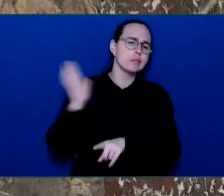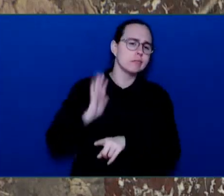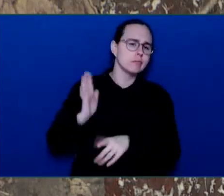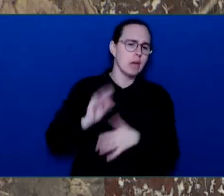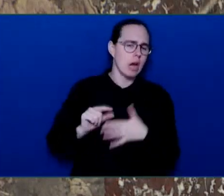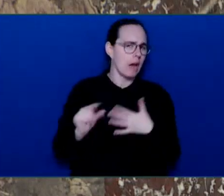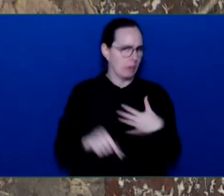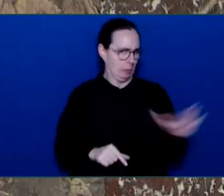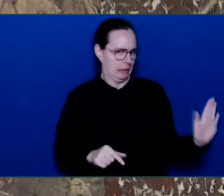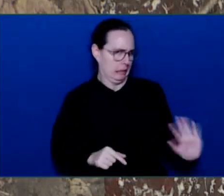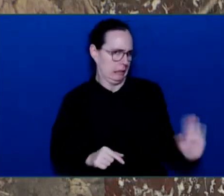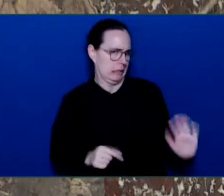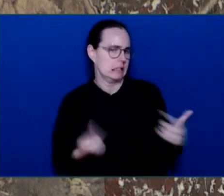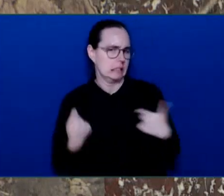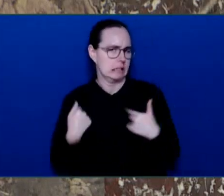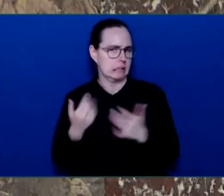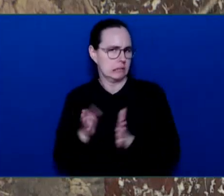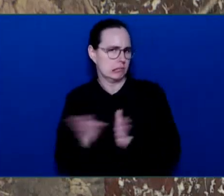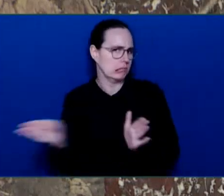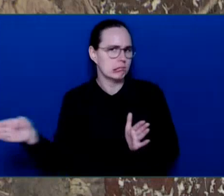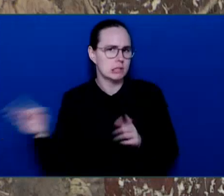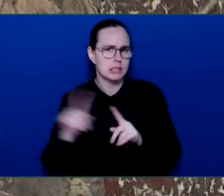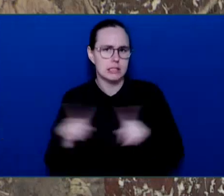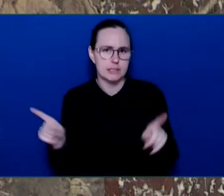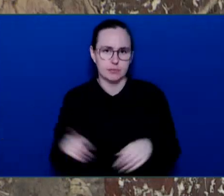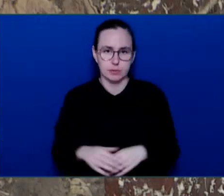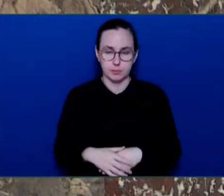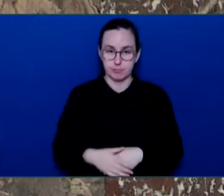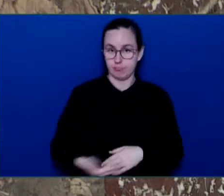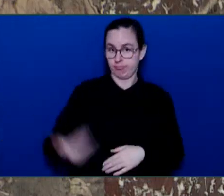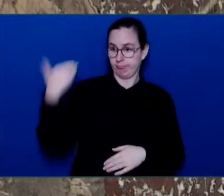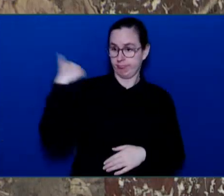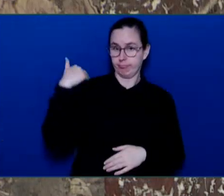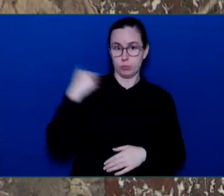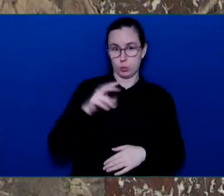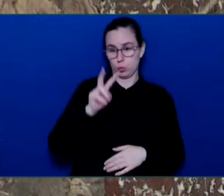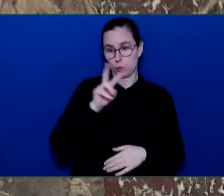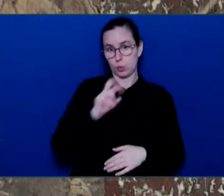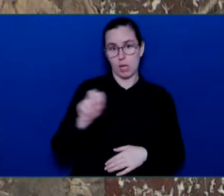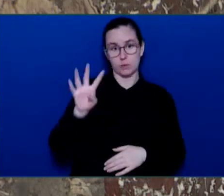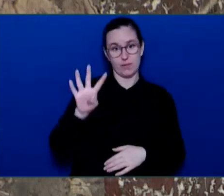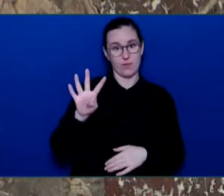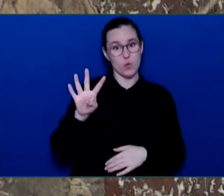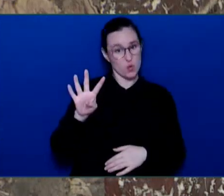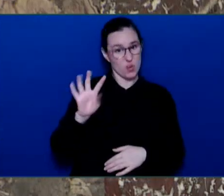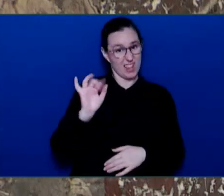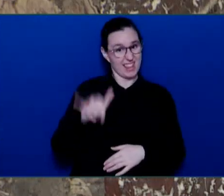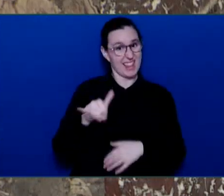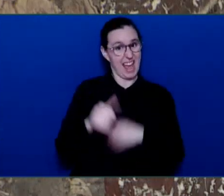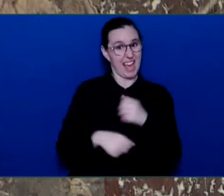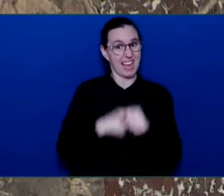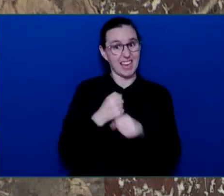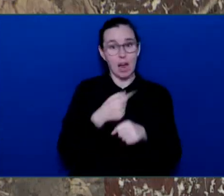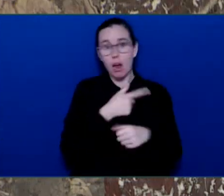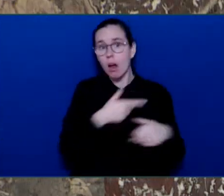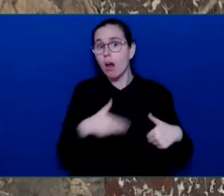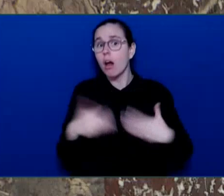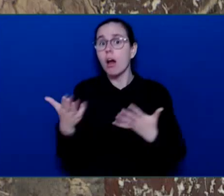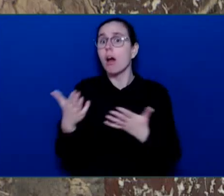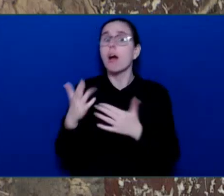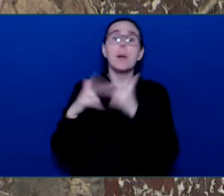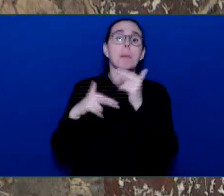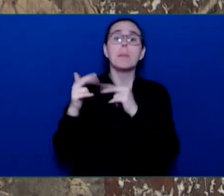2004, there was a proposal for an aluminum facility in Port Alberni. Now, the previous government had a